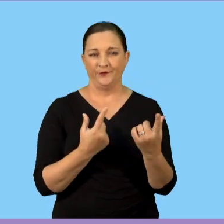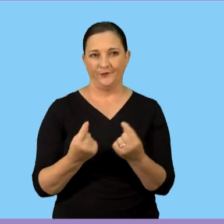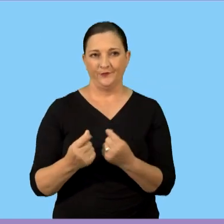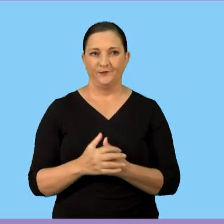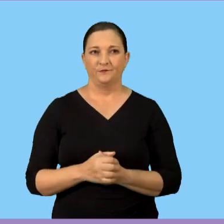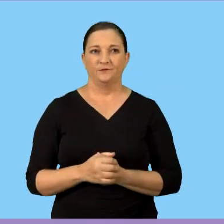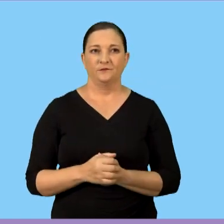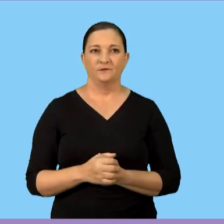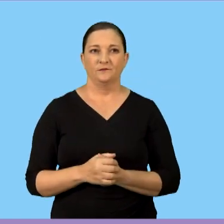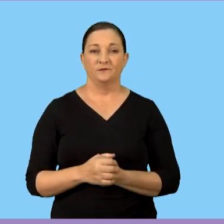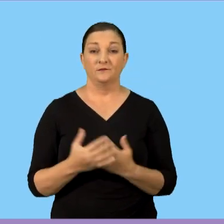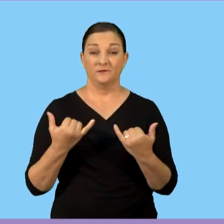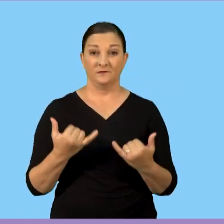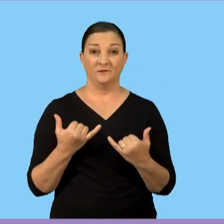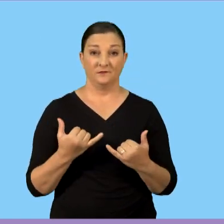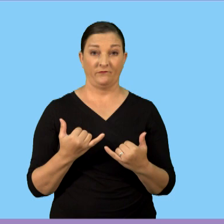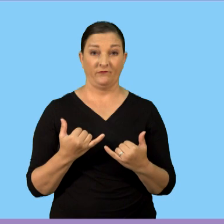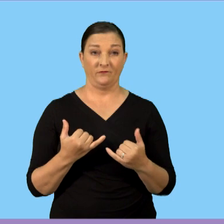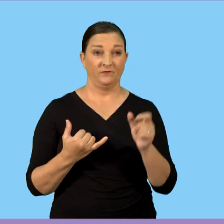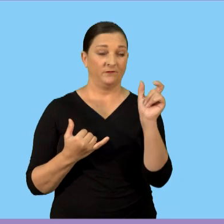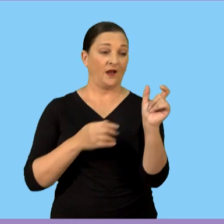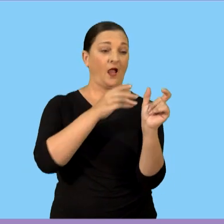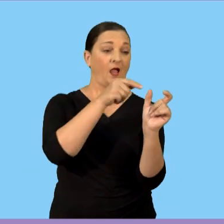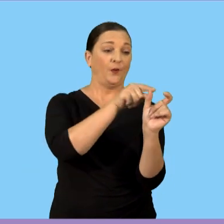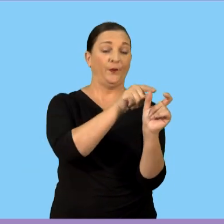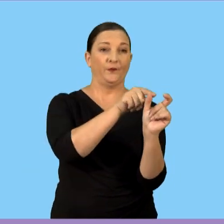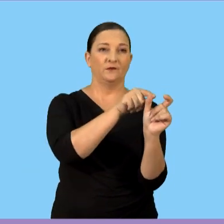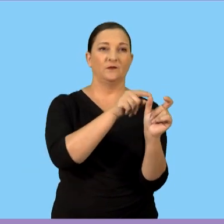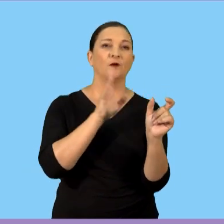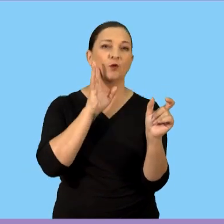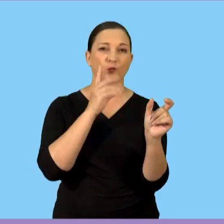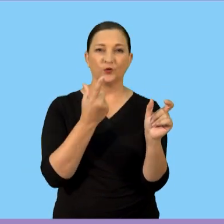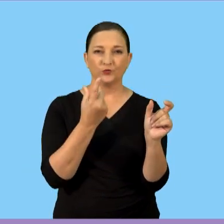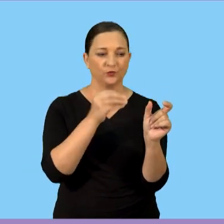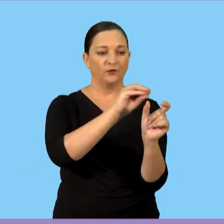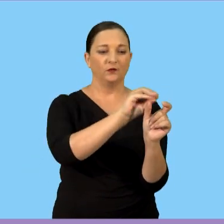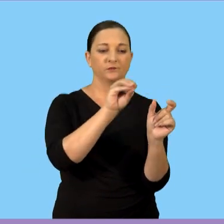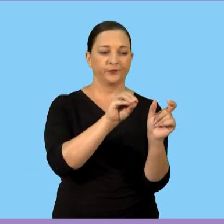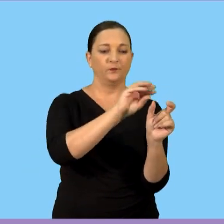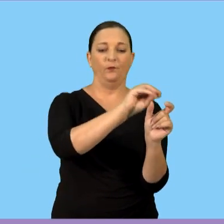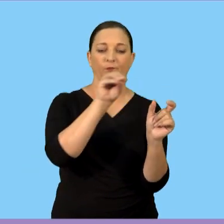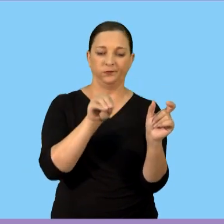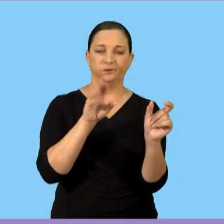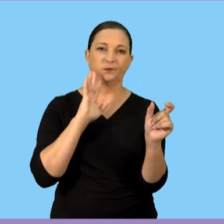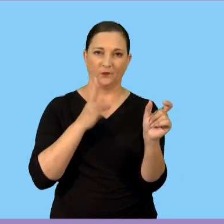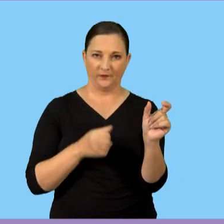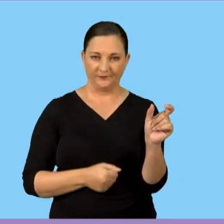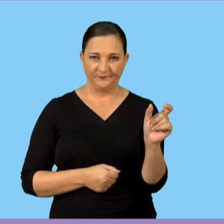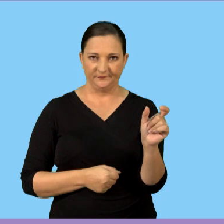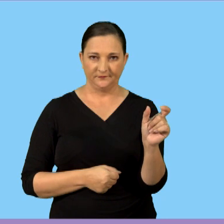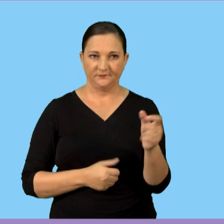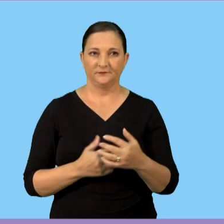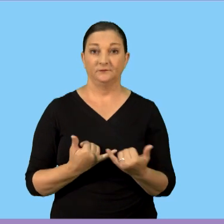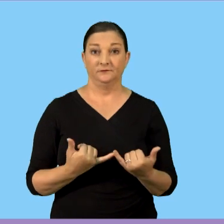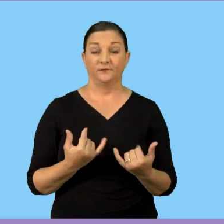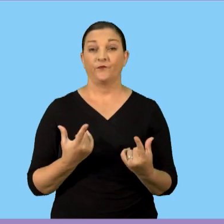that distributive property, because this number outside is going to be distributed with each of the terms